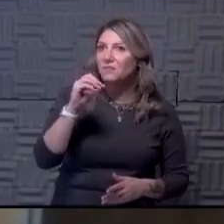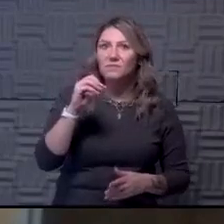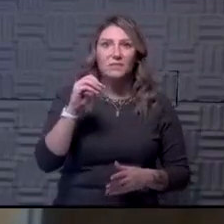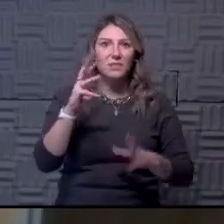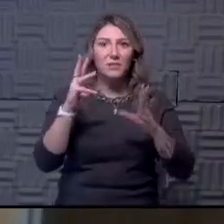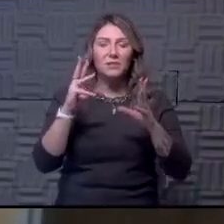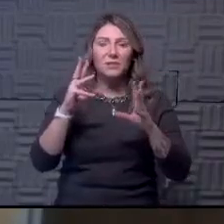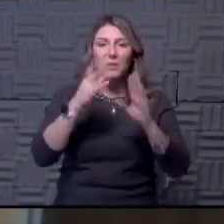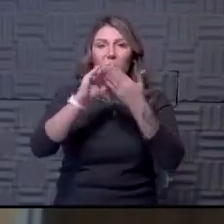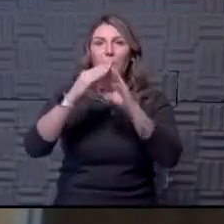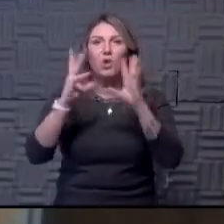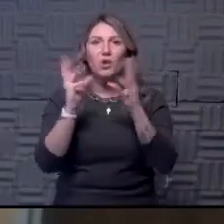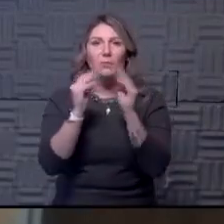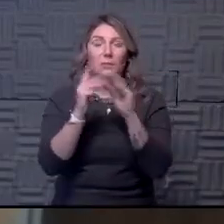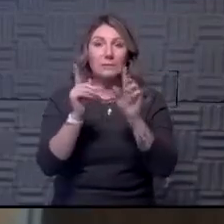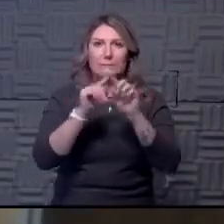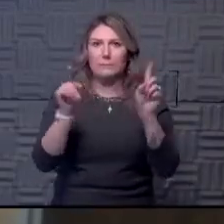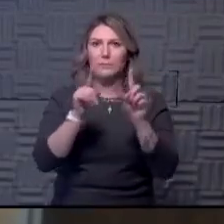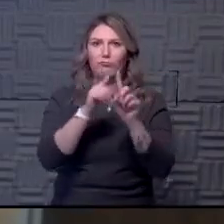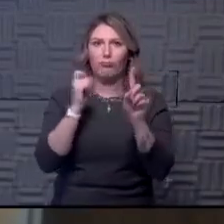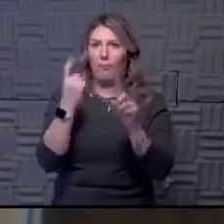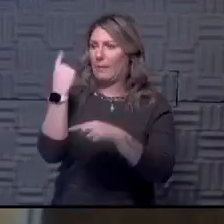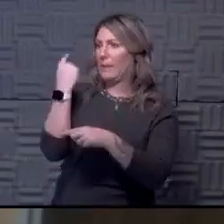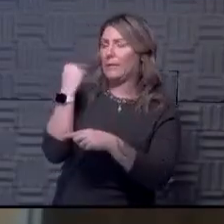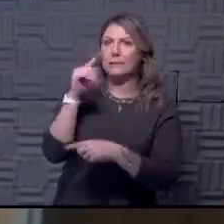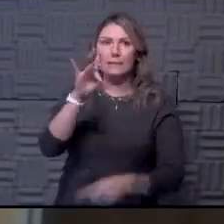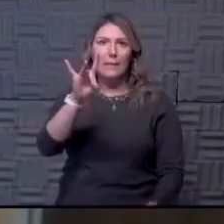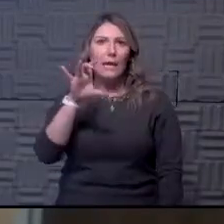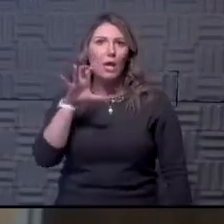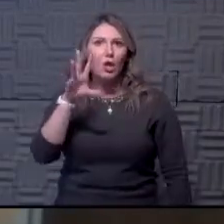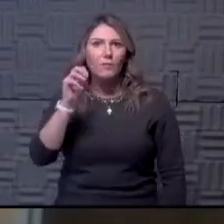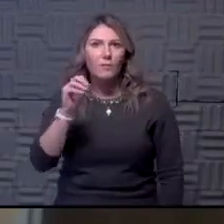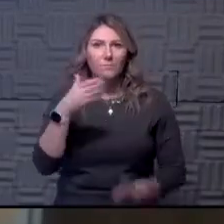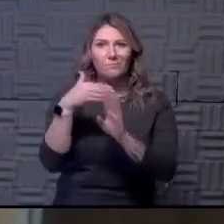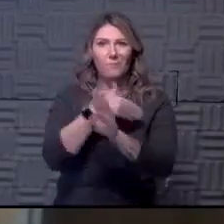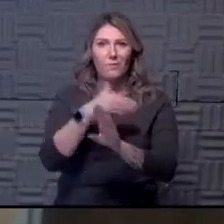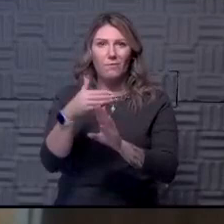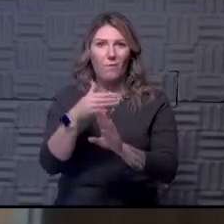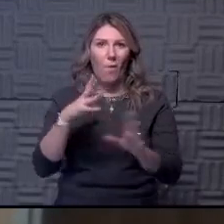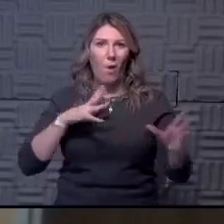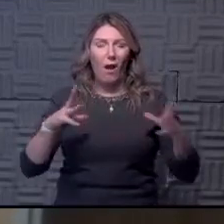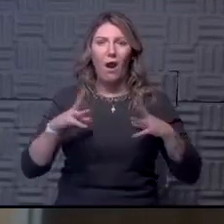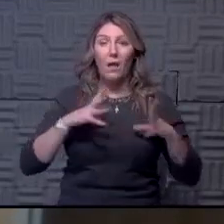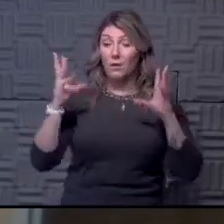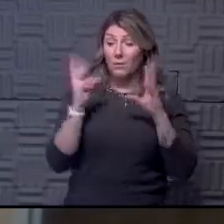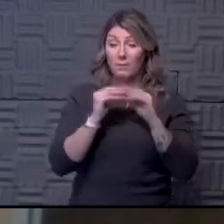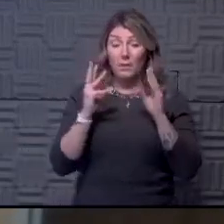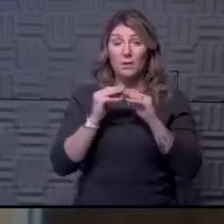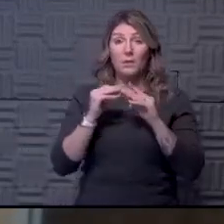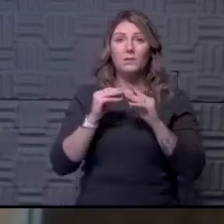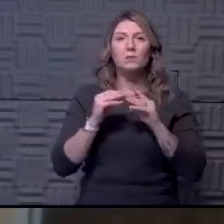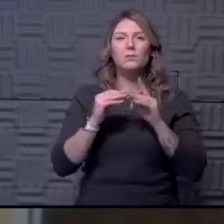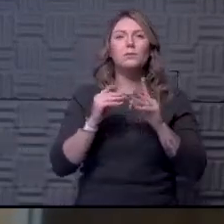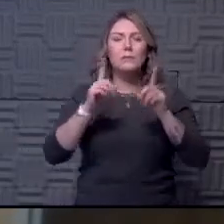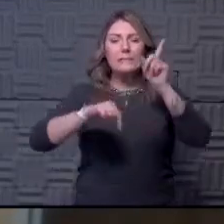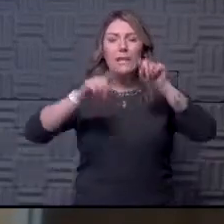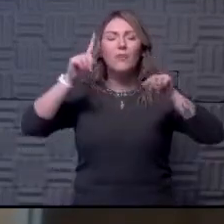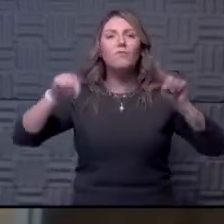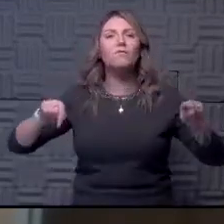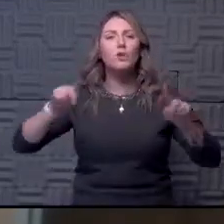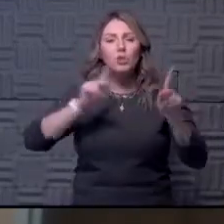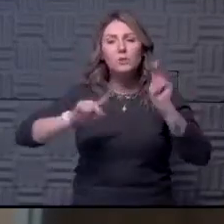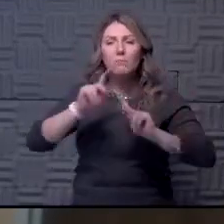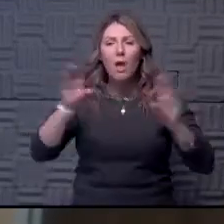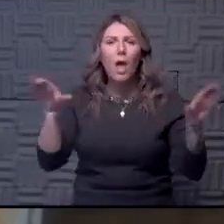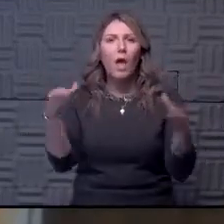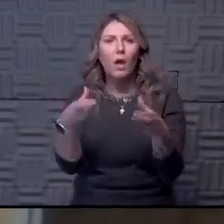these are different than the 850 that we had prior to the holidays. These meetings lately have been with diverse populations, focusing on